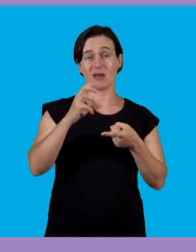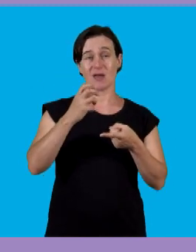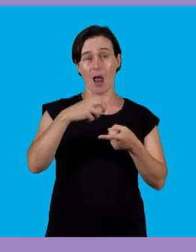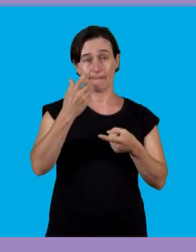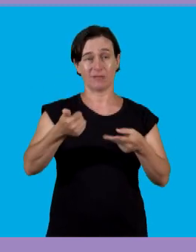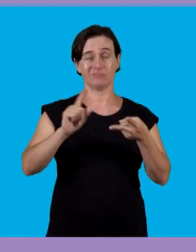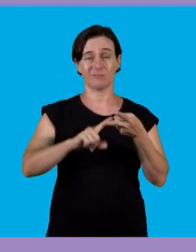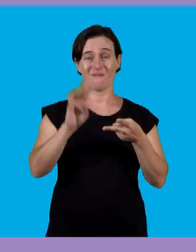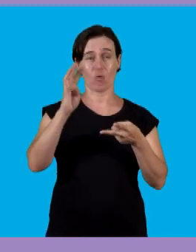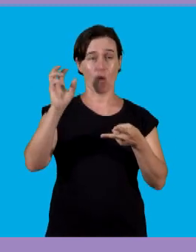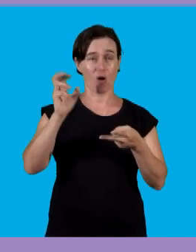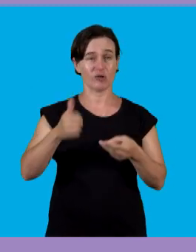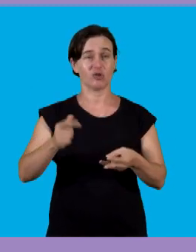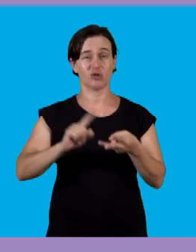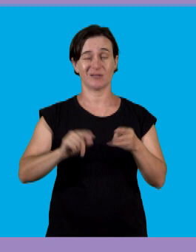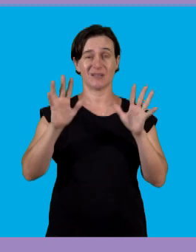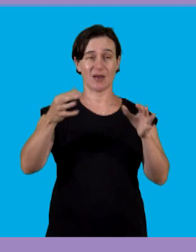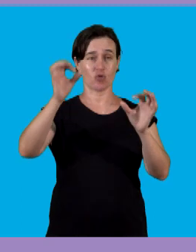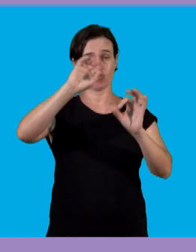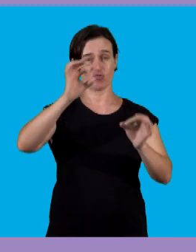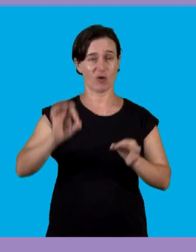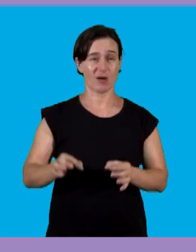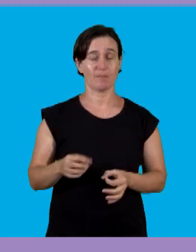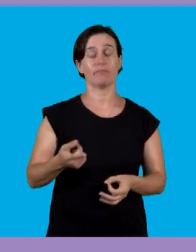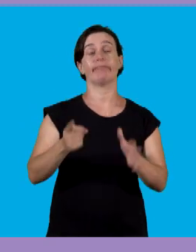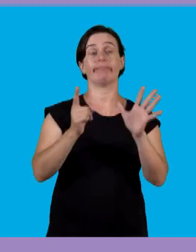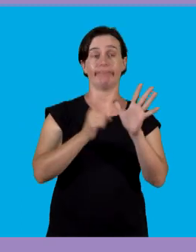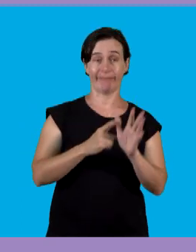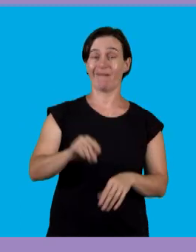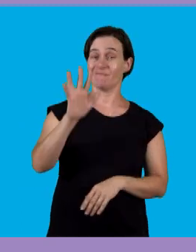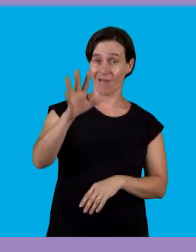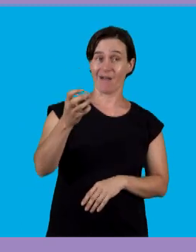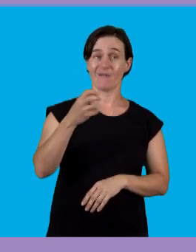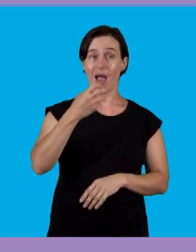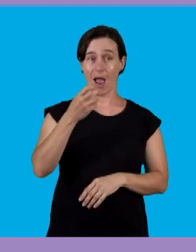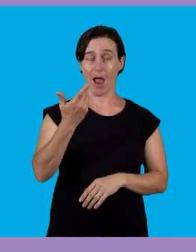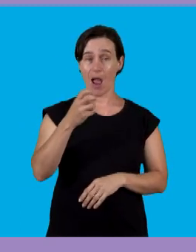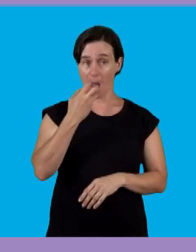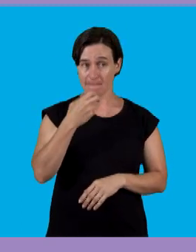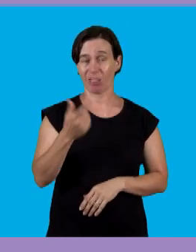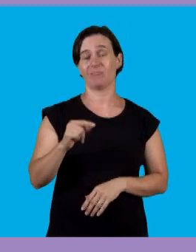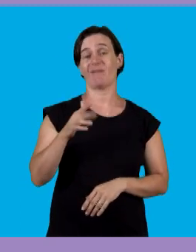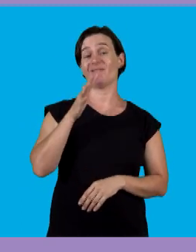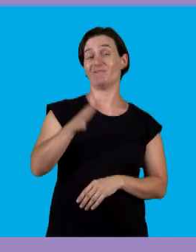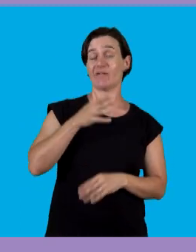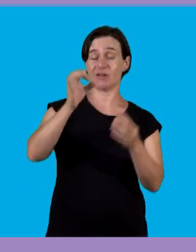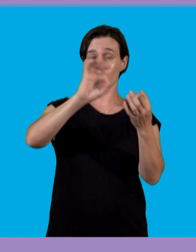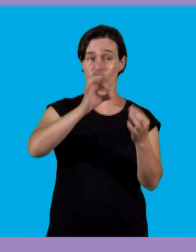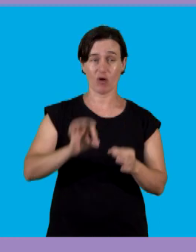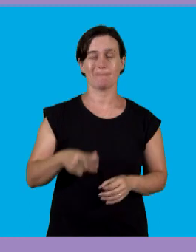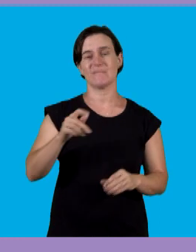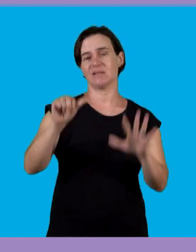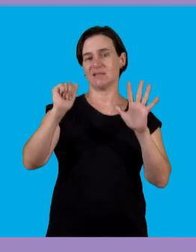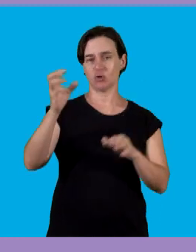4 oranges, 10 grapes, 5 apples, 15 grapes, and